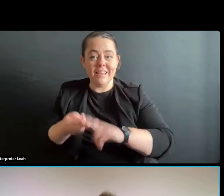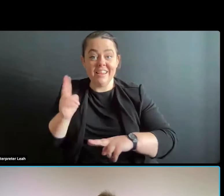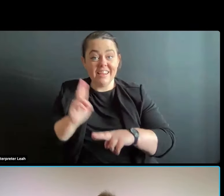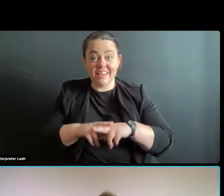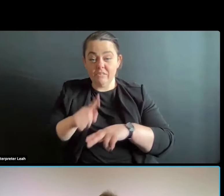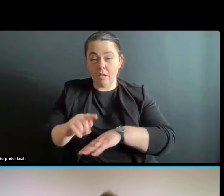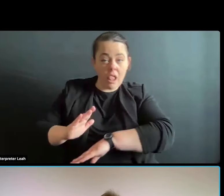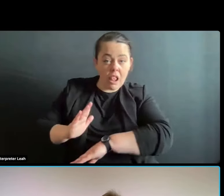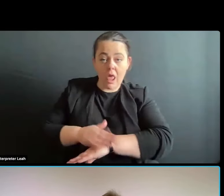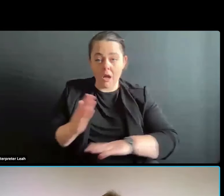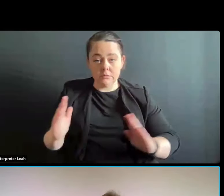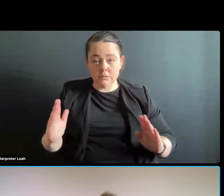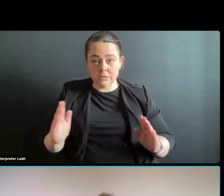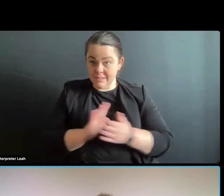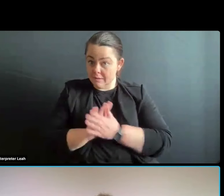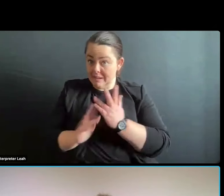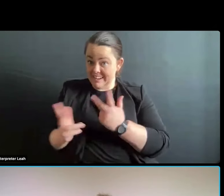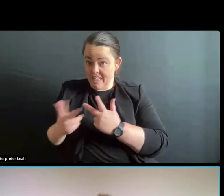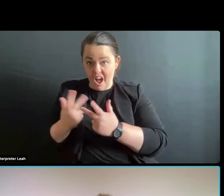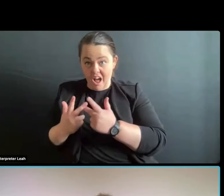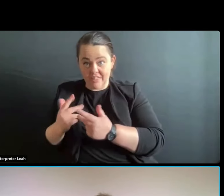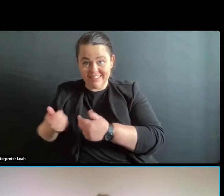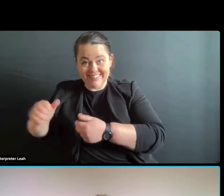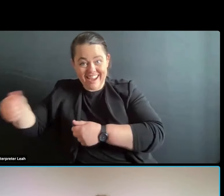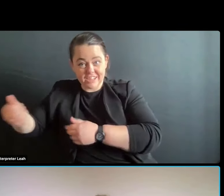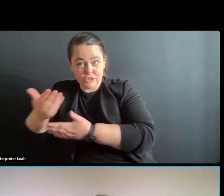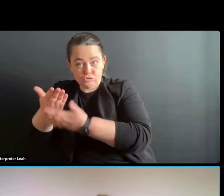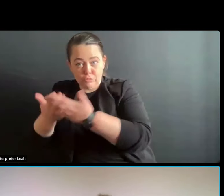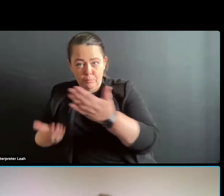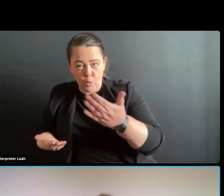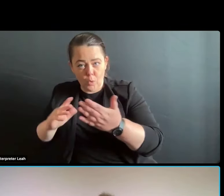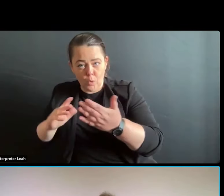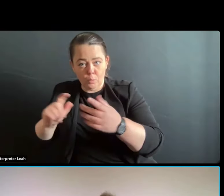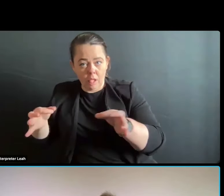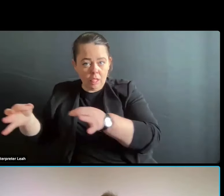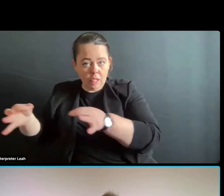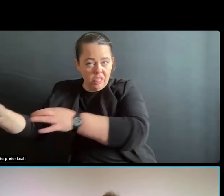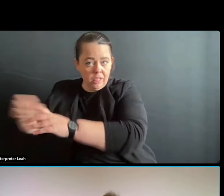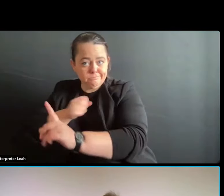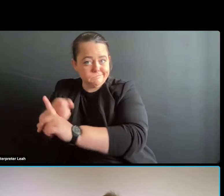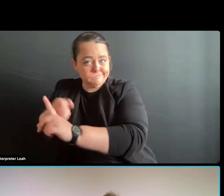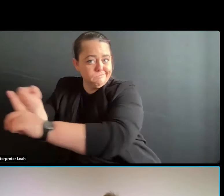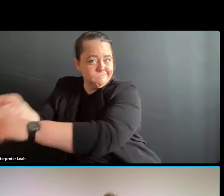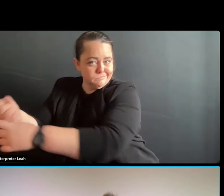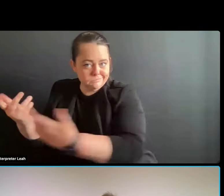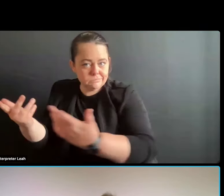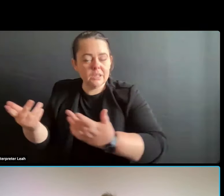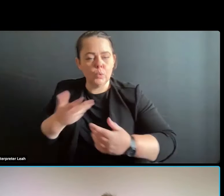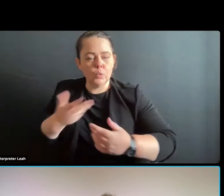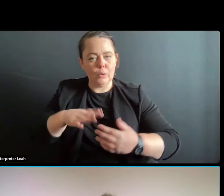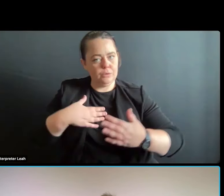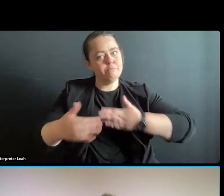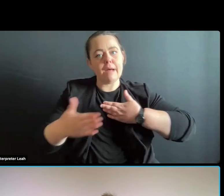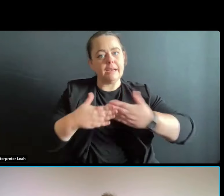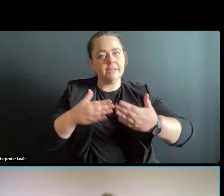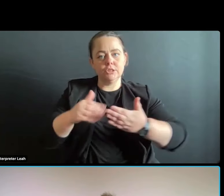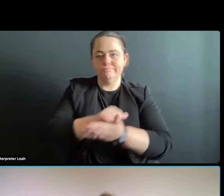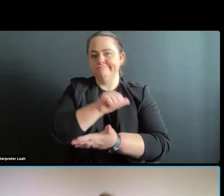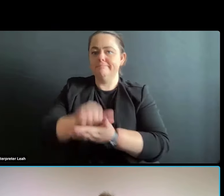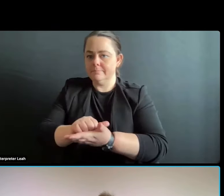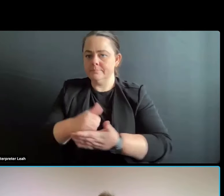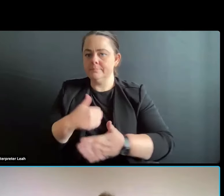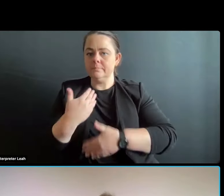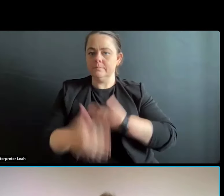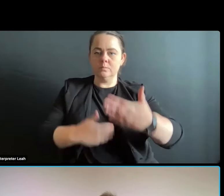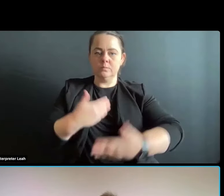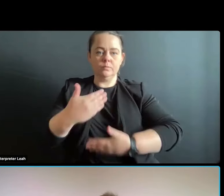if that process is not appropriately managed. So we will be